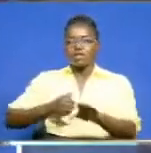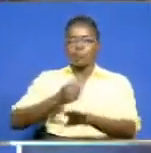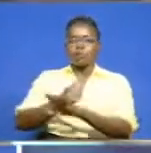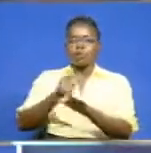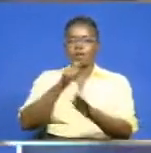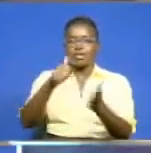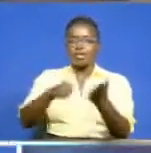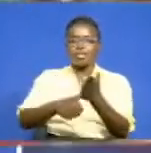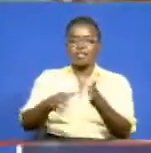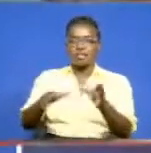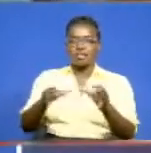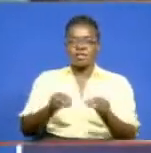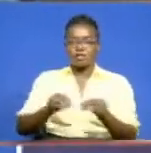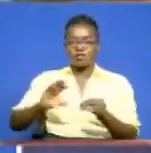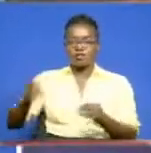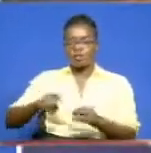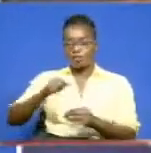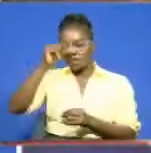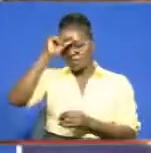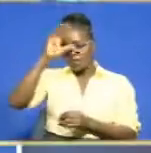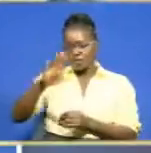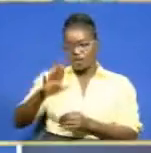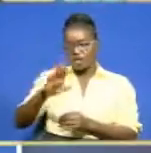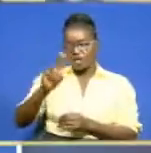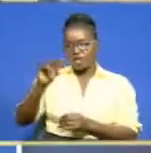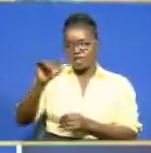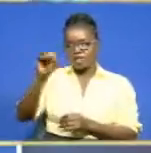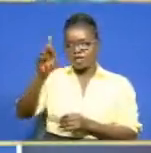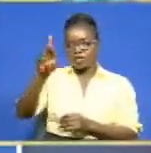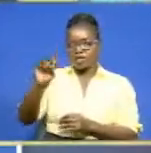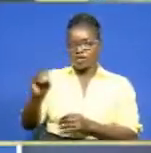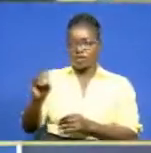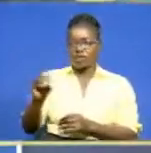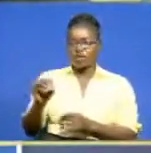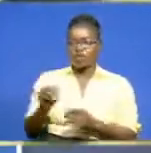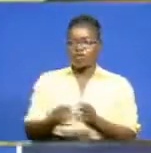letters from Kiambu County Governor James Nyoro.